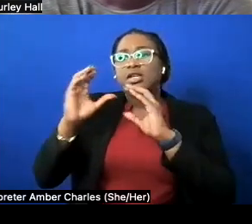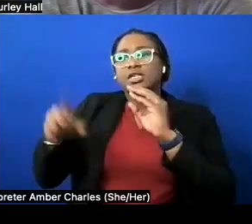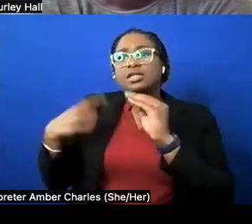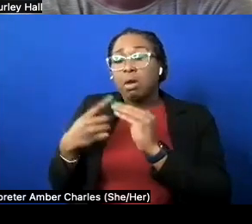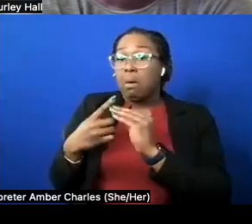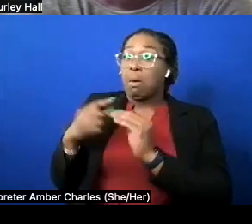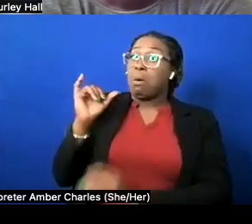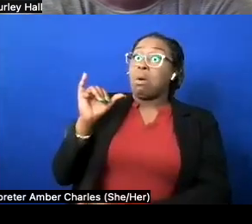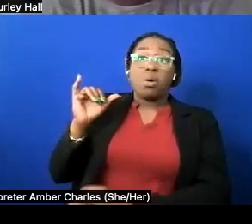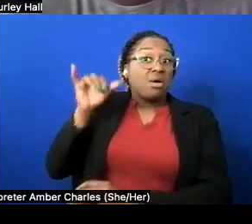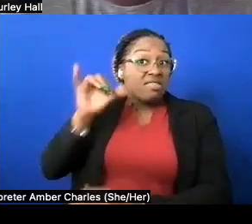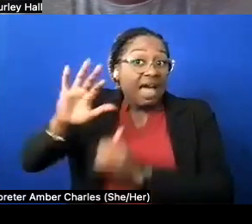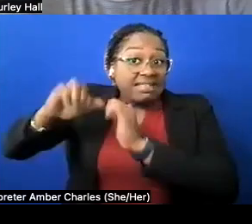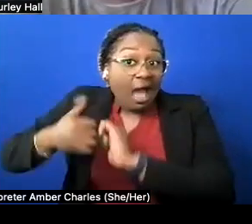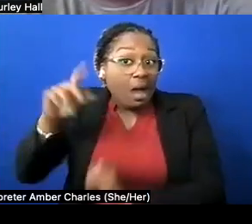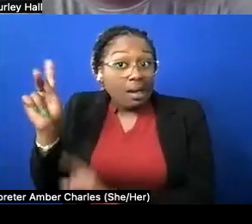how Kay does it.